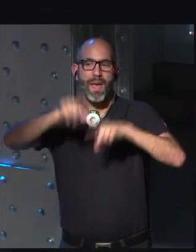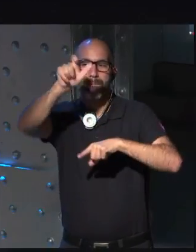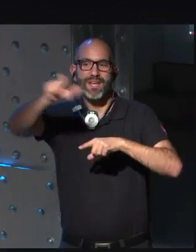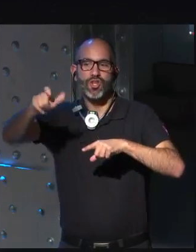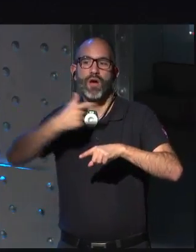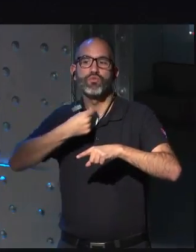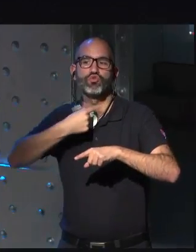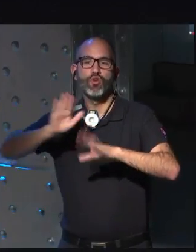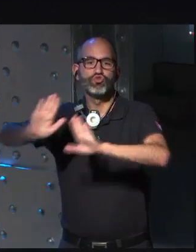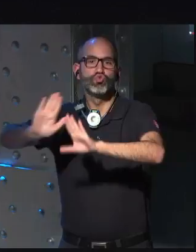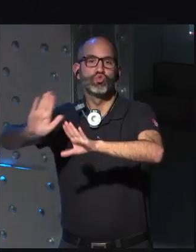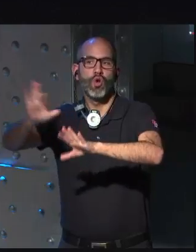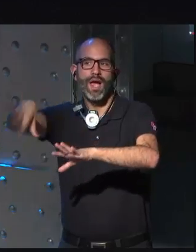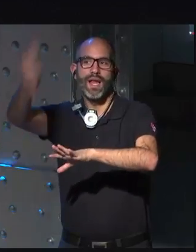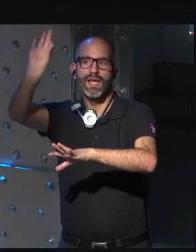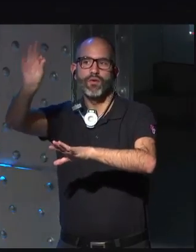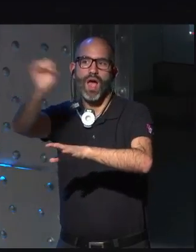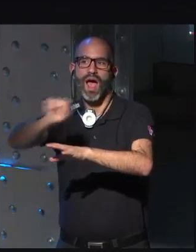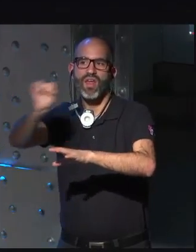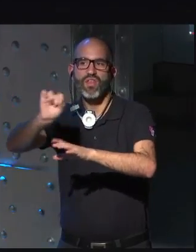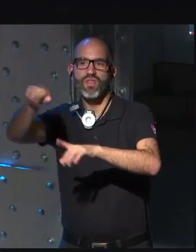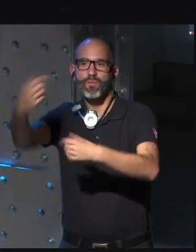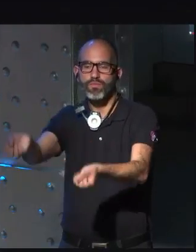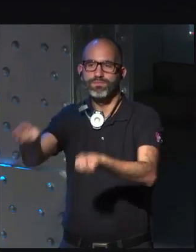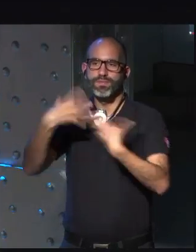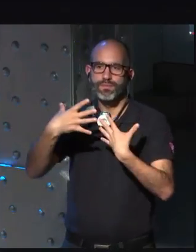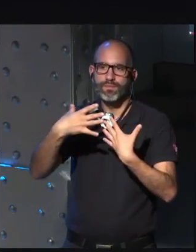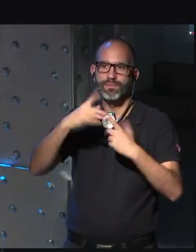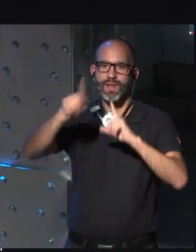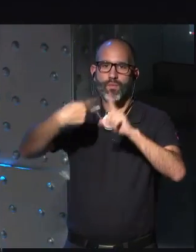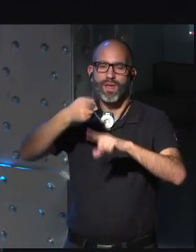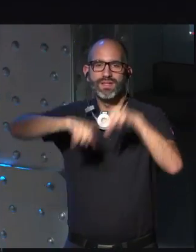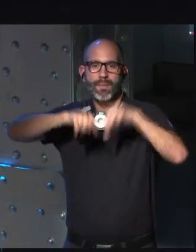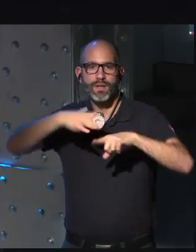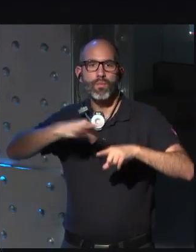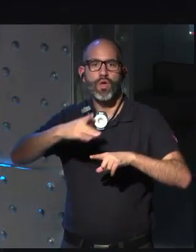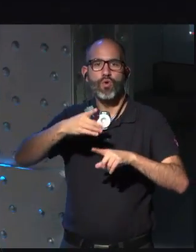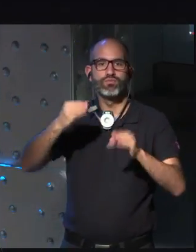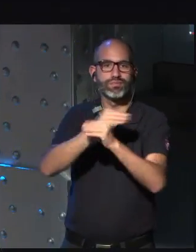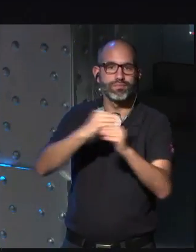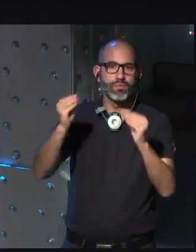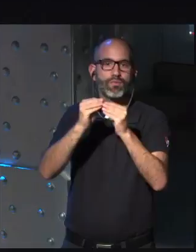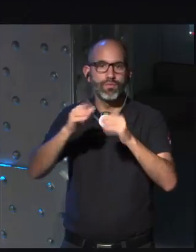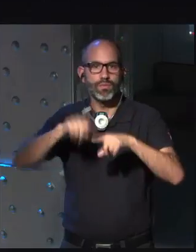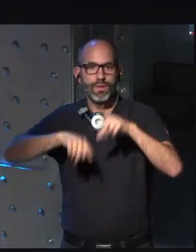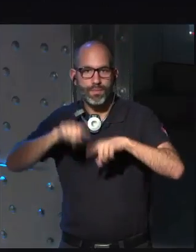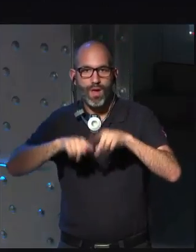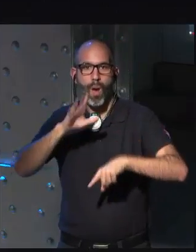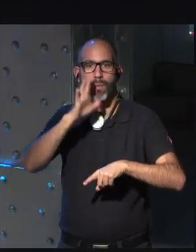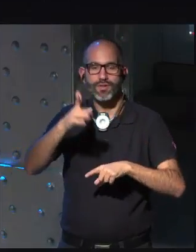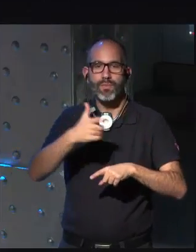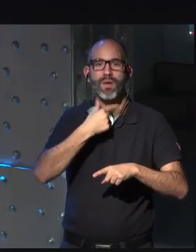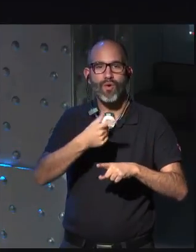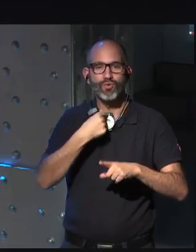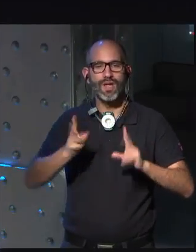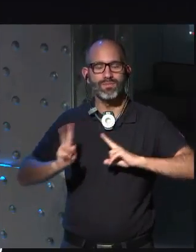this is a really great application of this. Like, this is smart. This is why I'm actually glad to be alive now when we have this crazy way of listening to music. It's